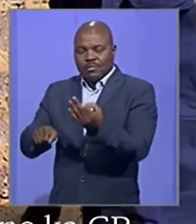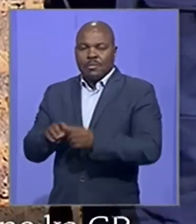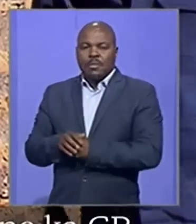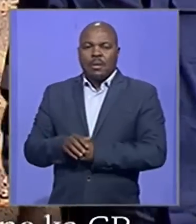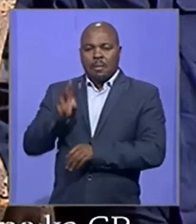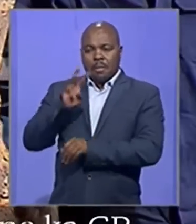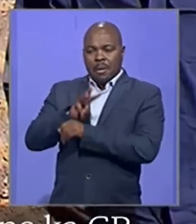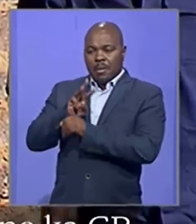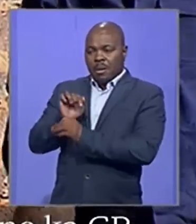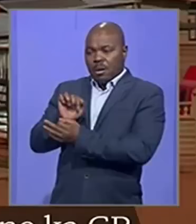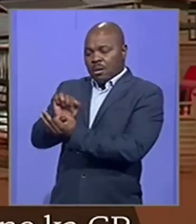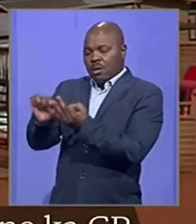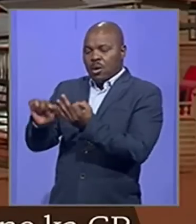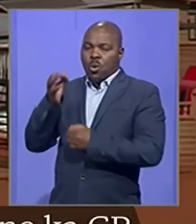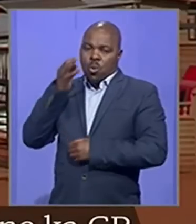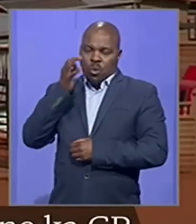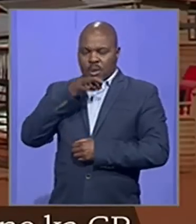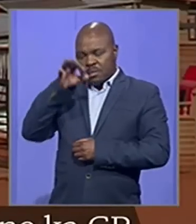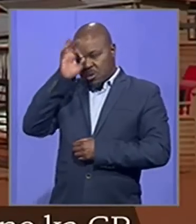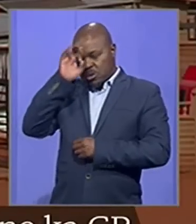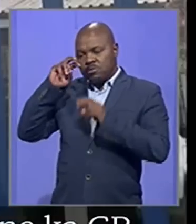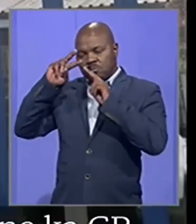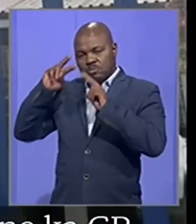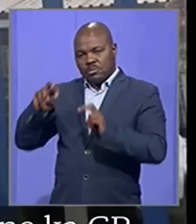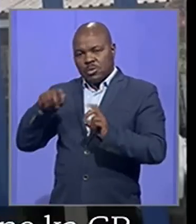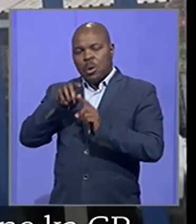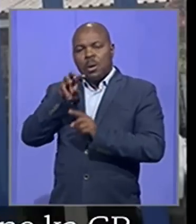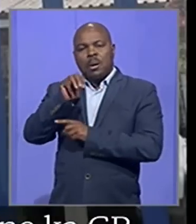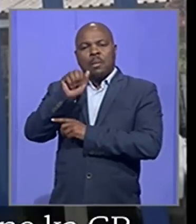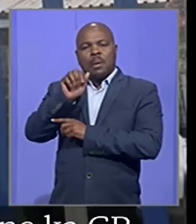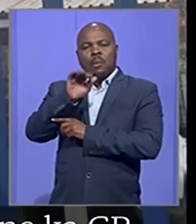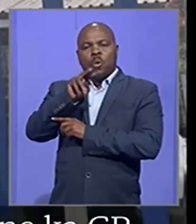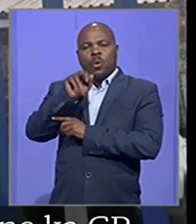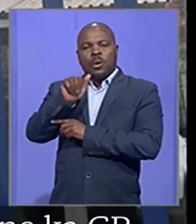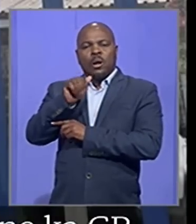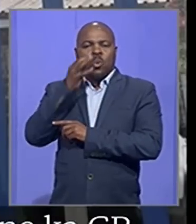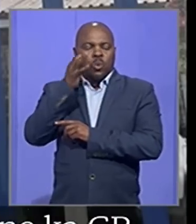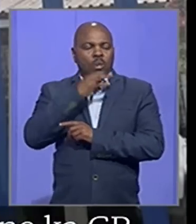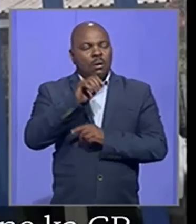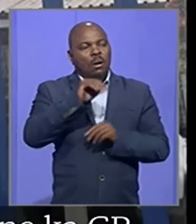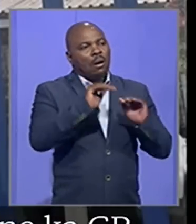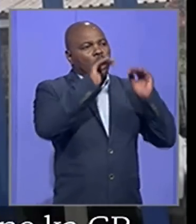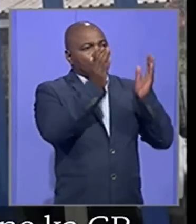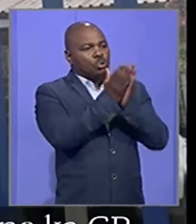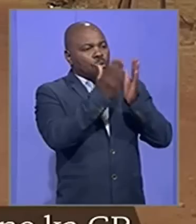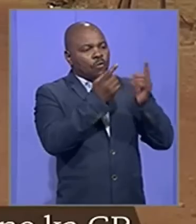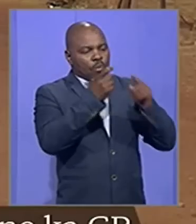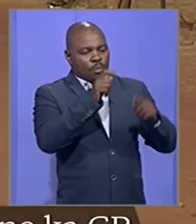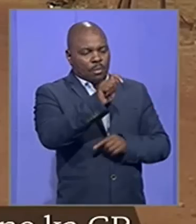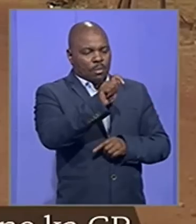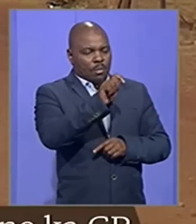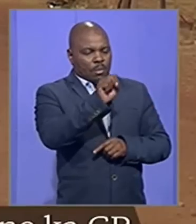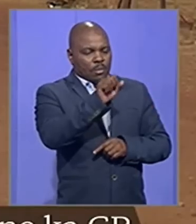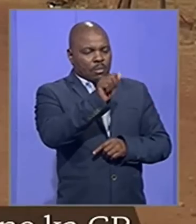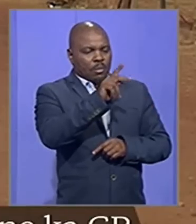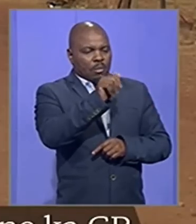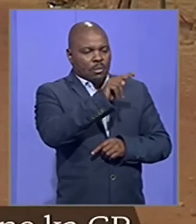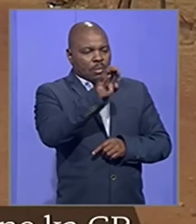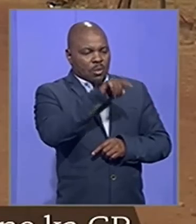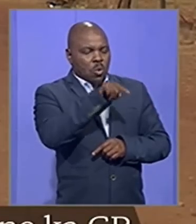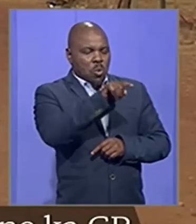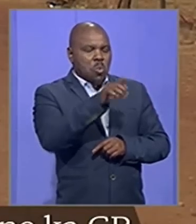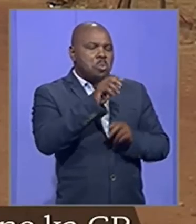o tlhagisitse gape fa mapodisi a dira dipatlisiso mabapi le morutwana wa sekolo se segolwane sa Tsakane yo go begilweng a